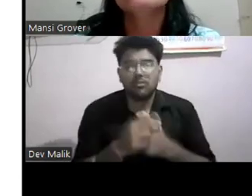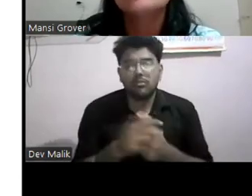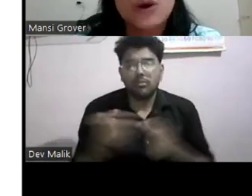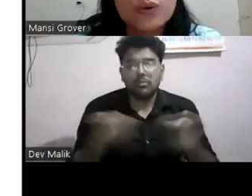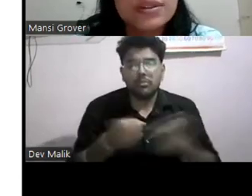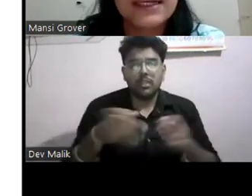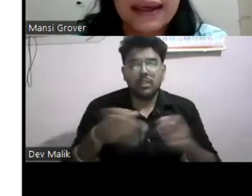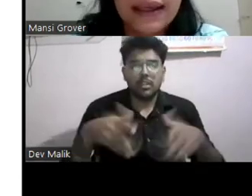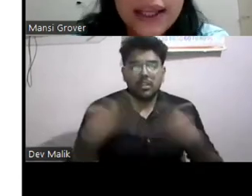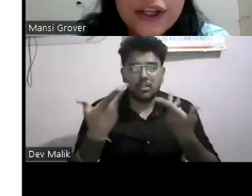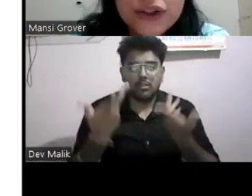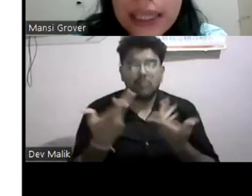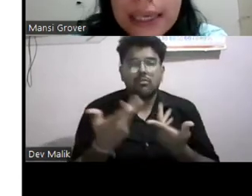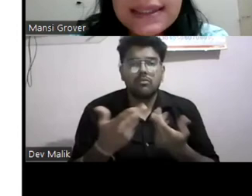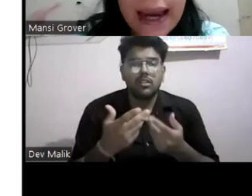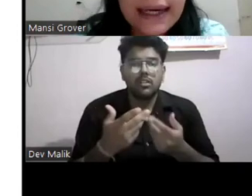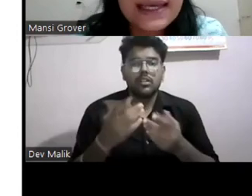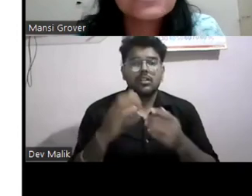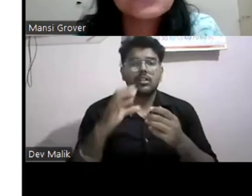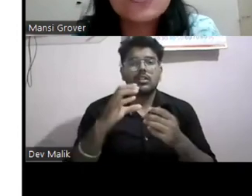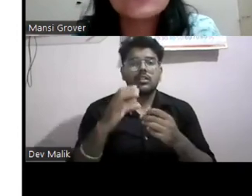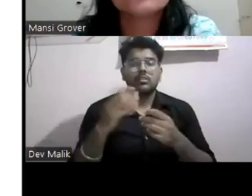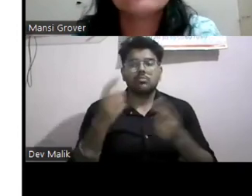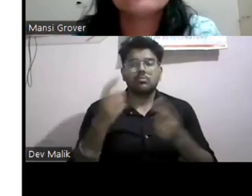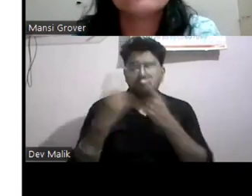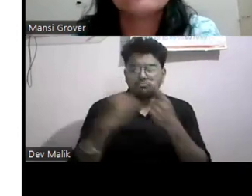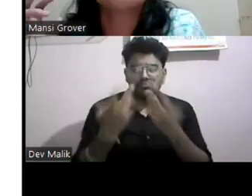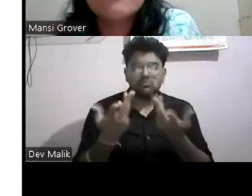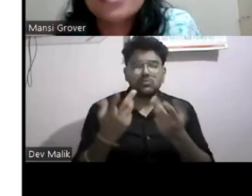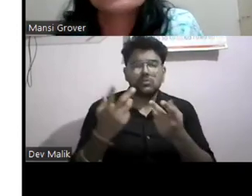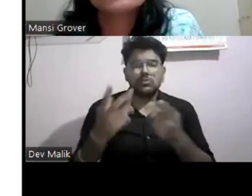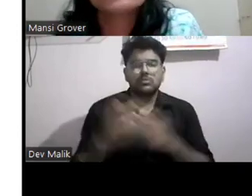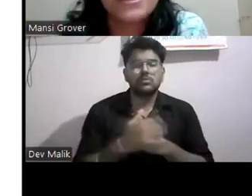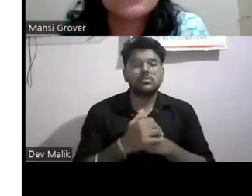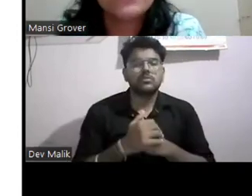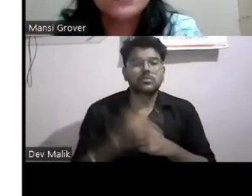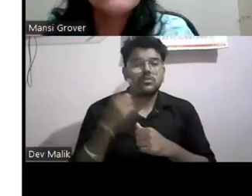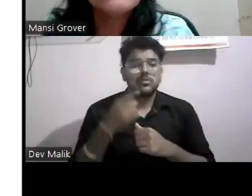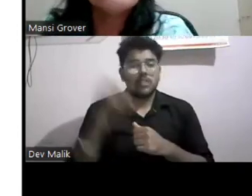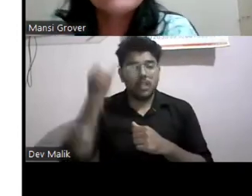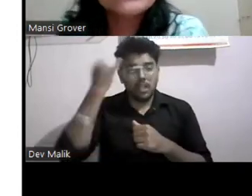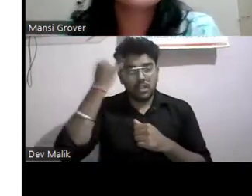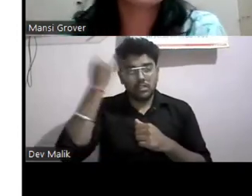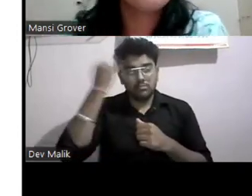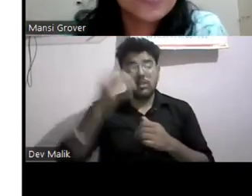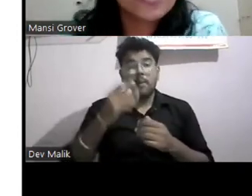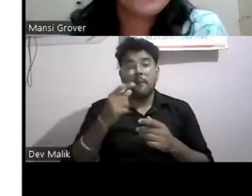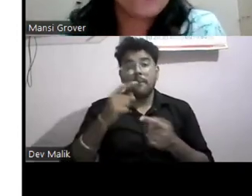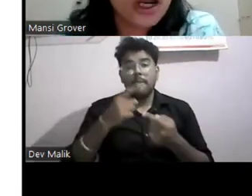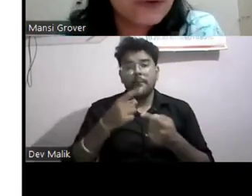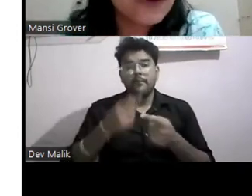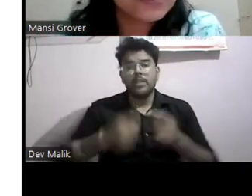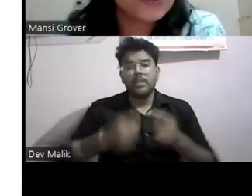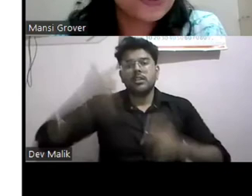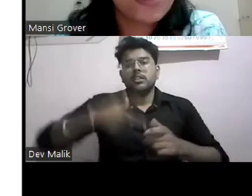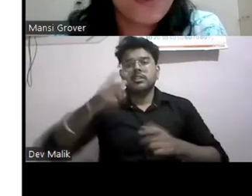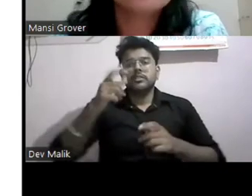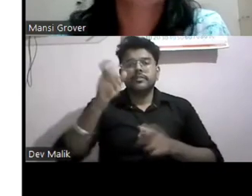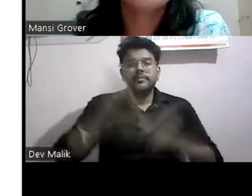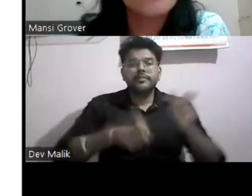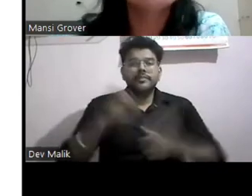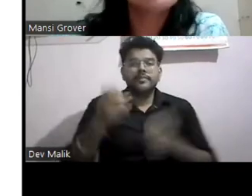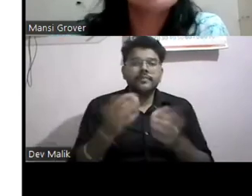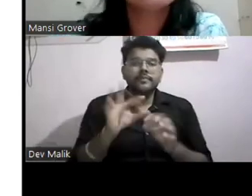it through counseling. So these ideas are also very, very privileged in that way, but they open up a conversation